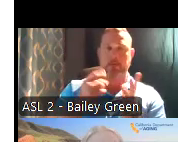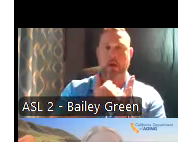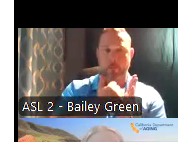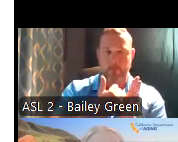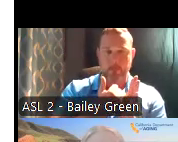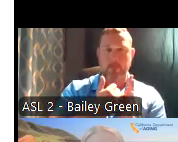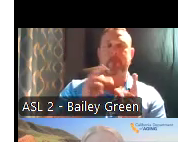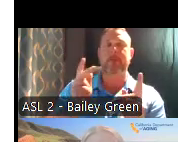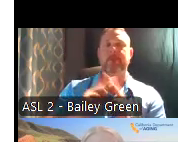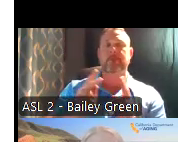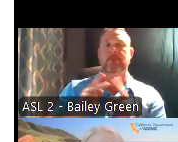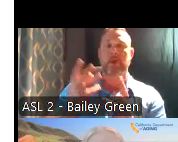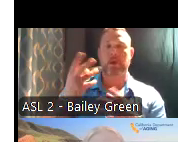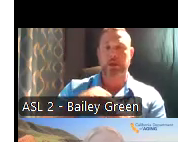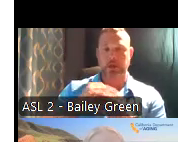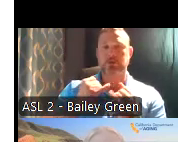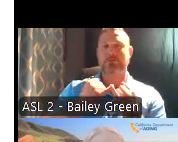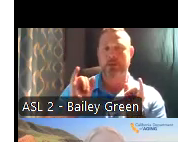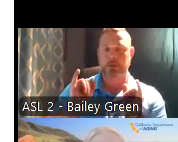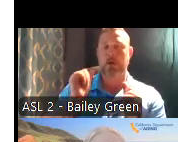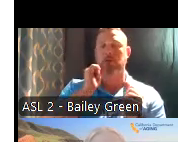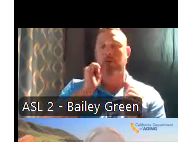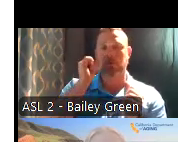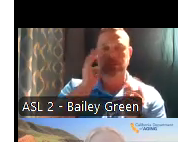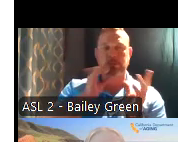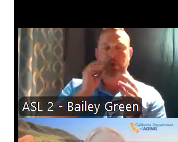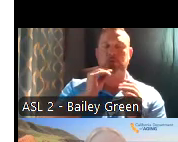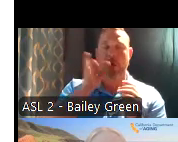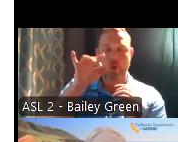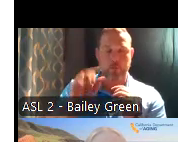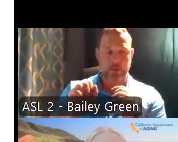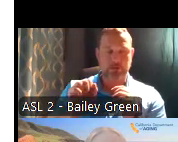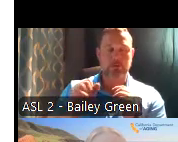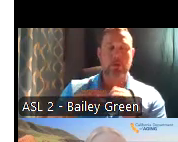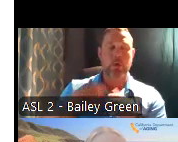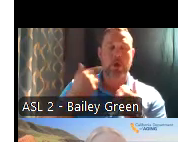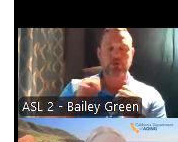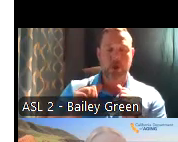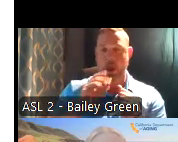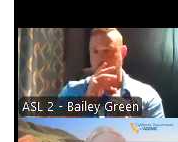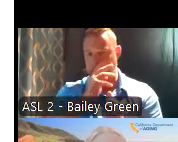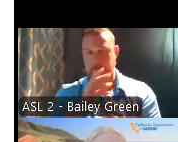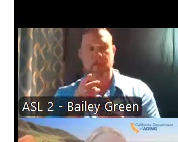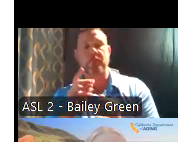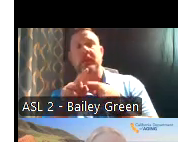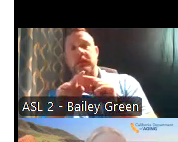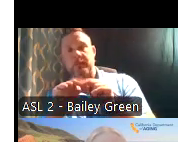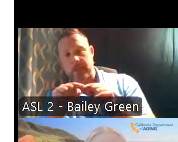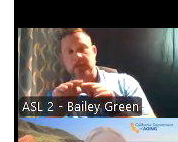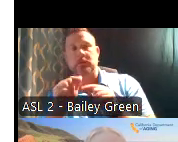also very engaged in dependent adults experiencing homelessness, although we are trying to get away from the dependent adult